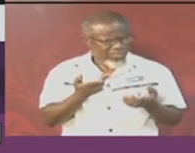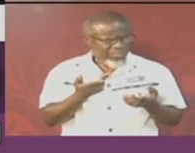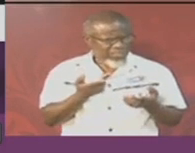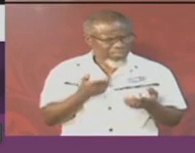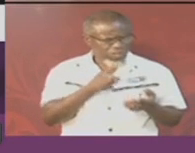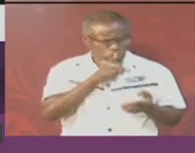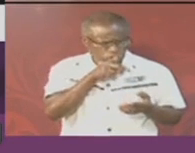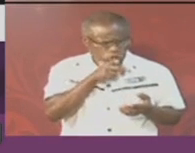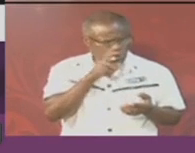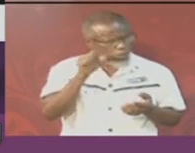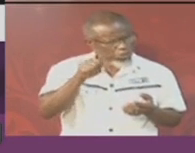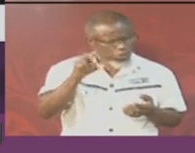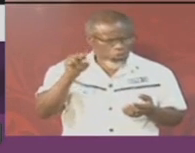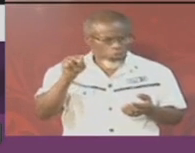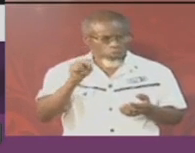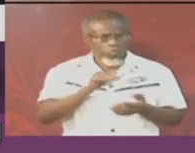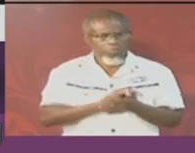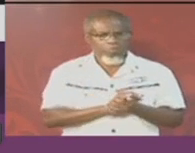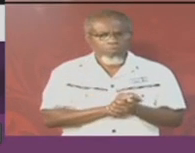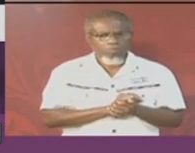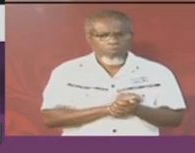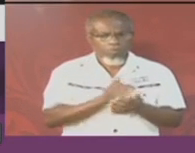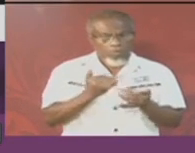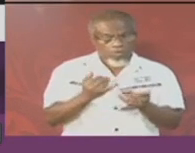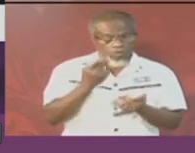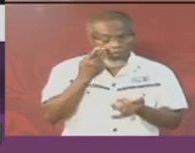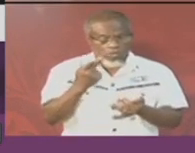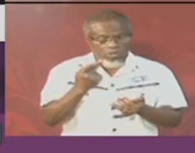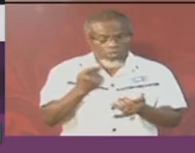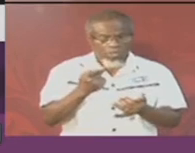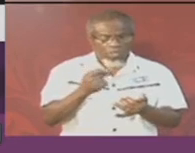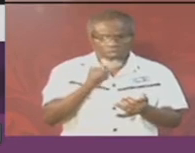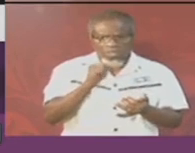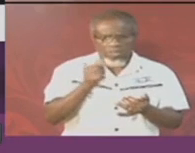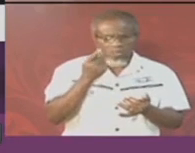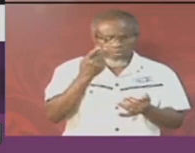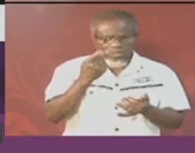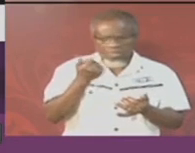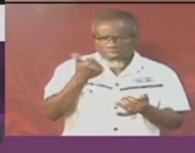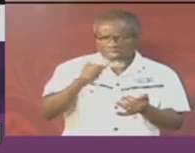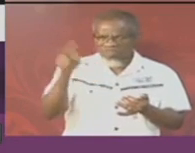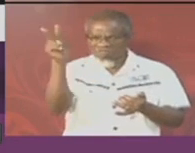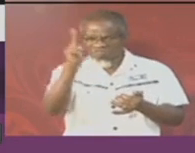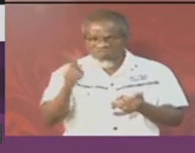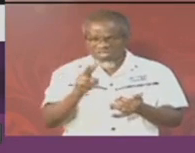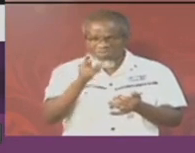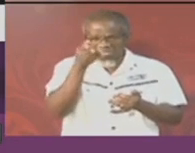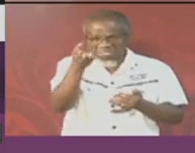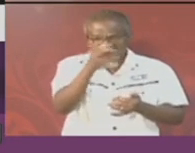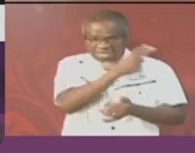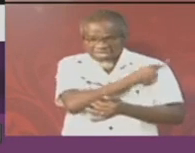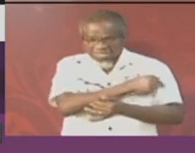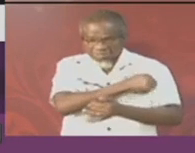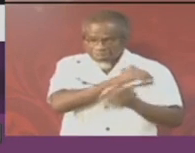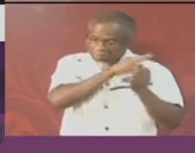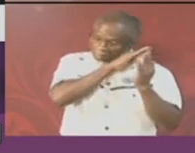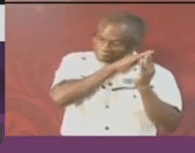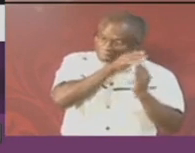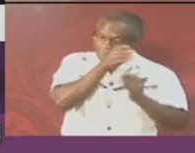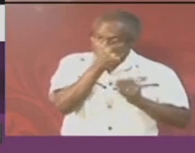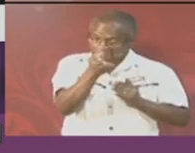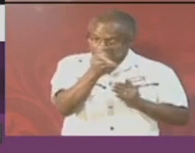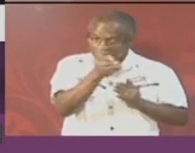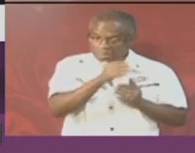saying, you said a short while ago that you are not seeing any Venezuelans on hospital beds. But given that we have a significant